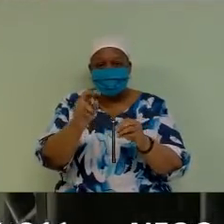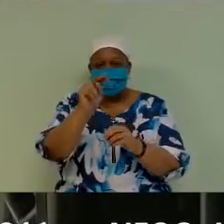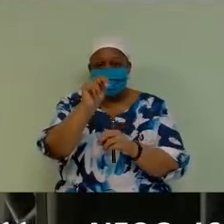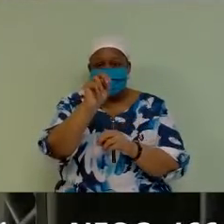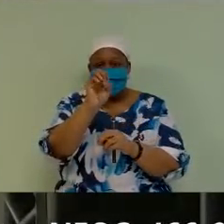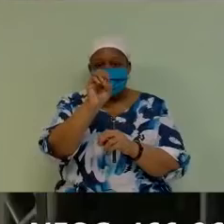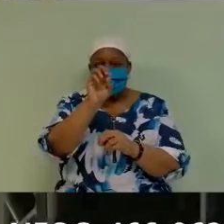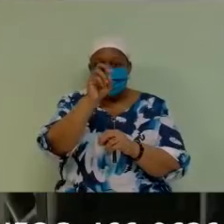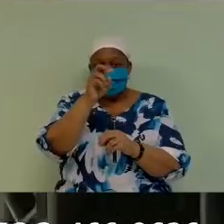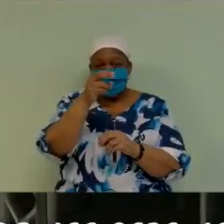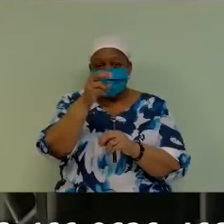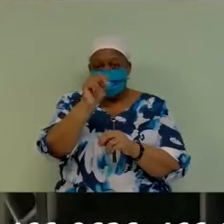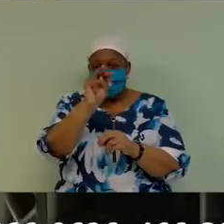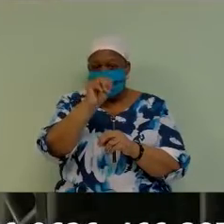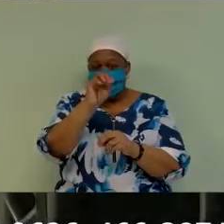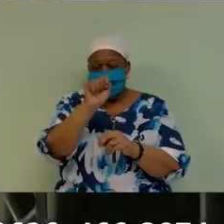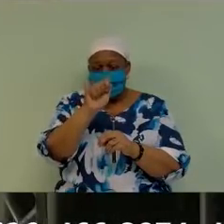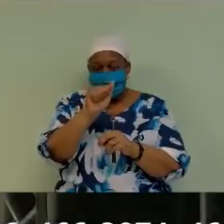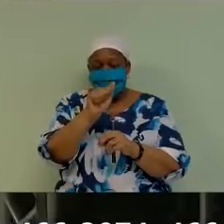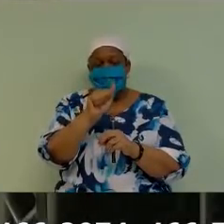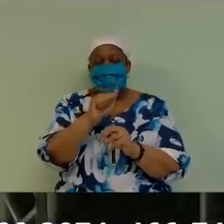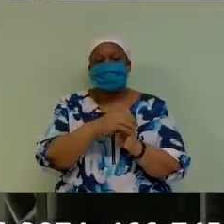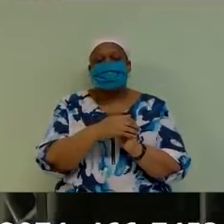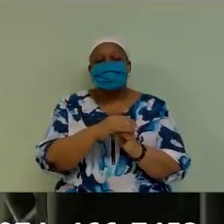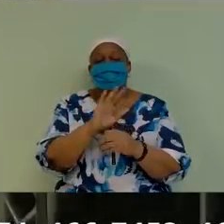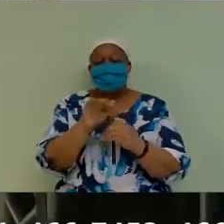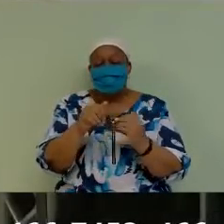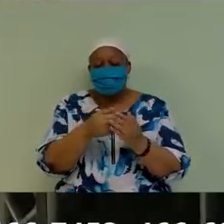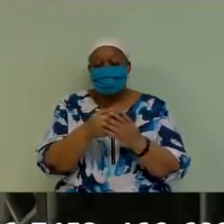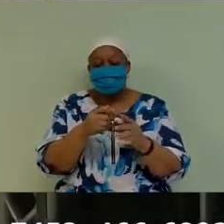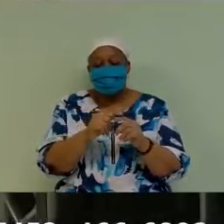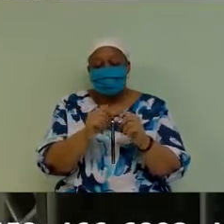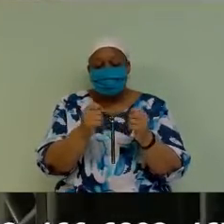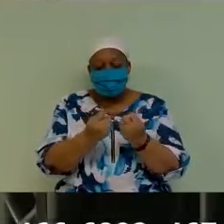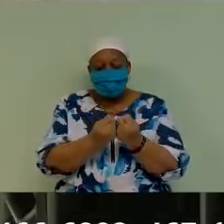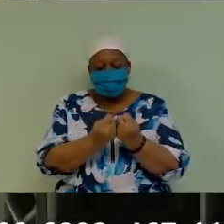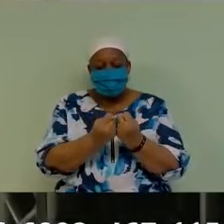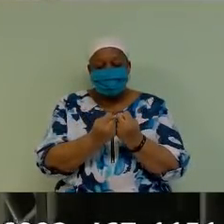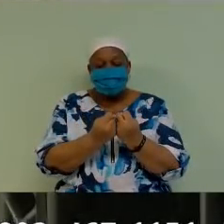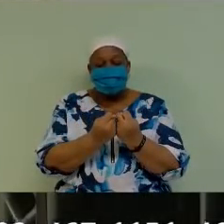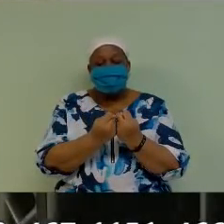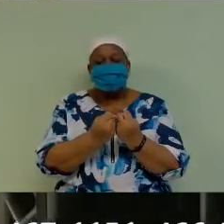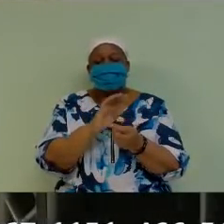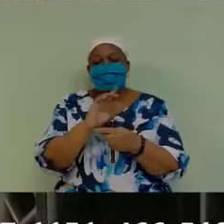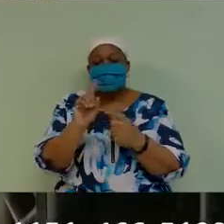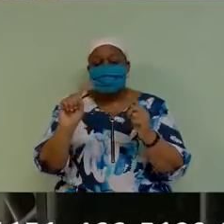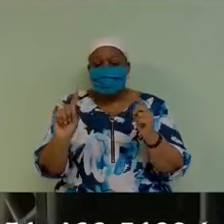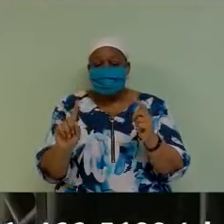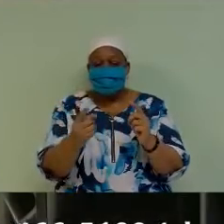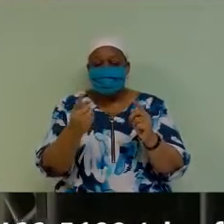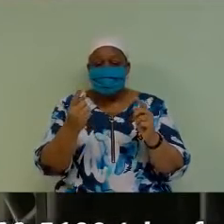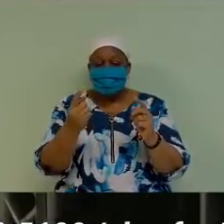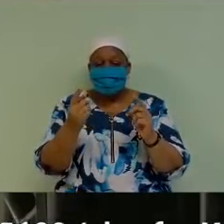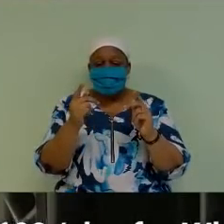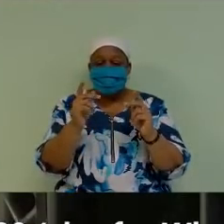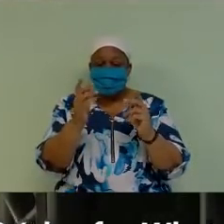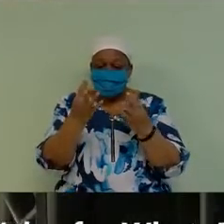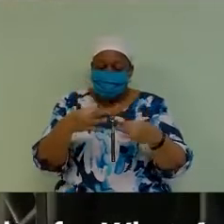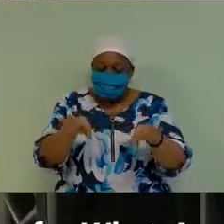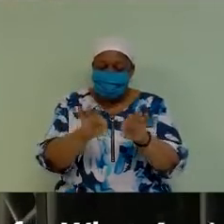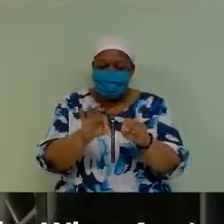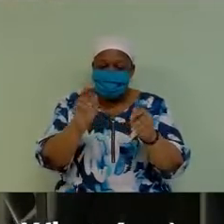the NEOC, the various first responders, nurses, doctors, all